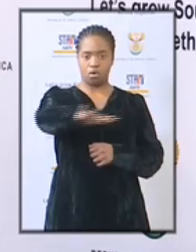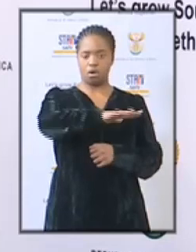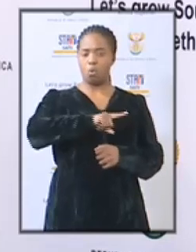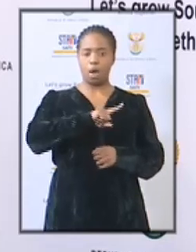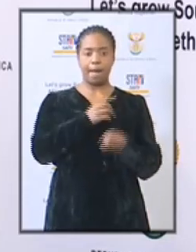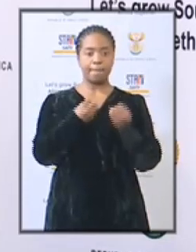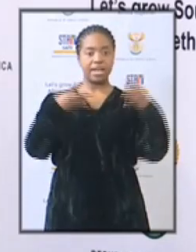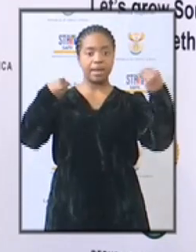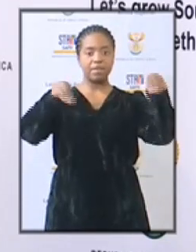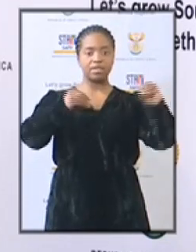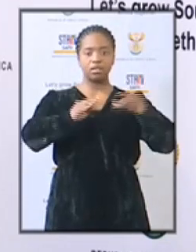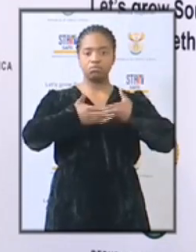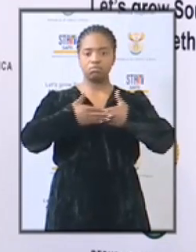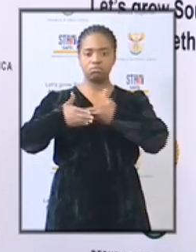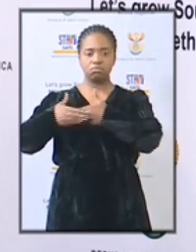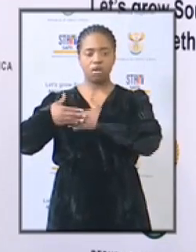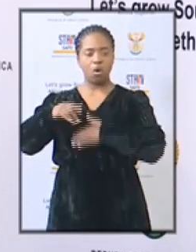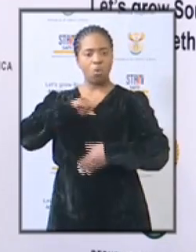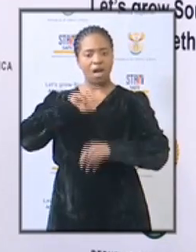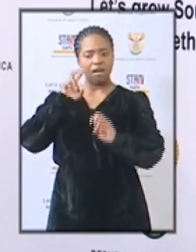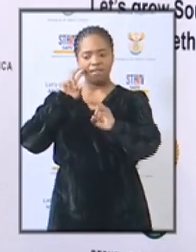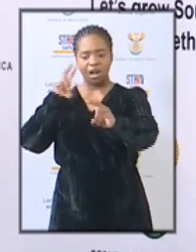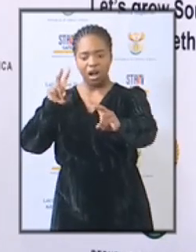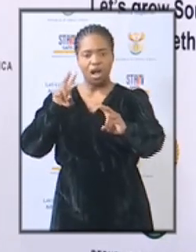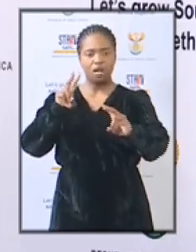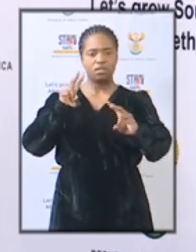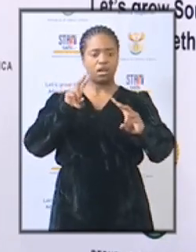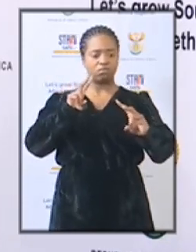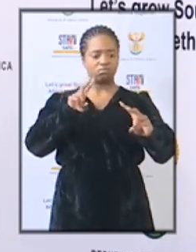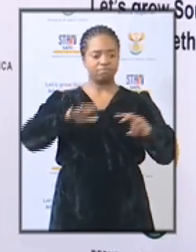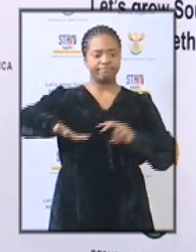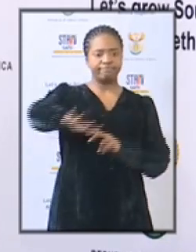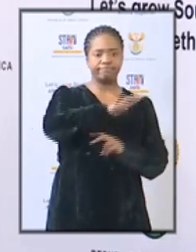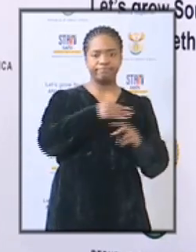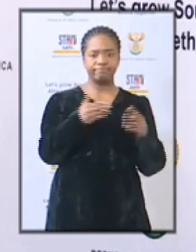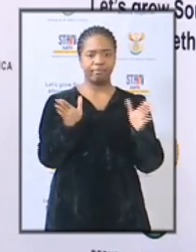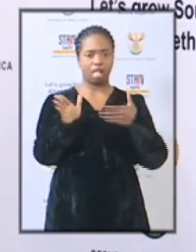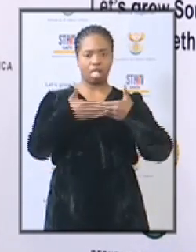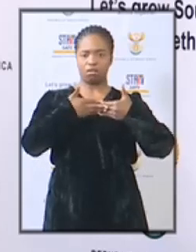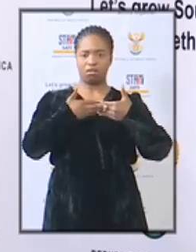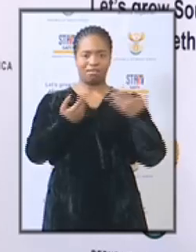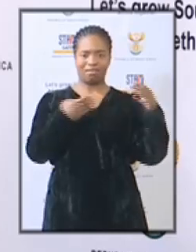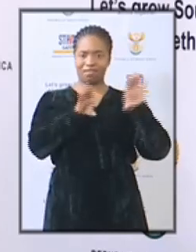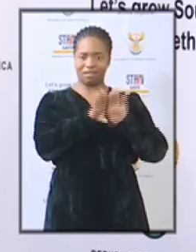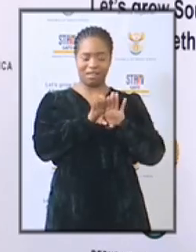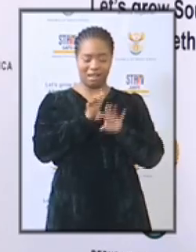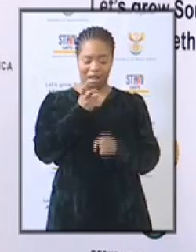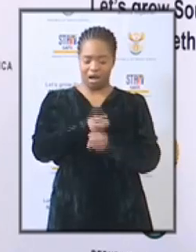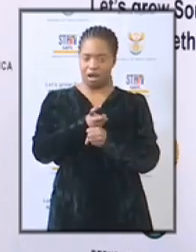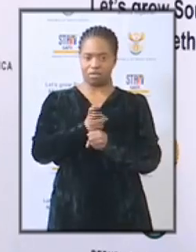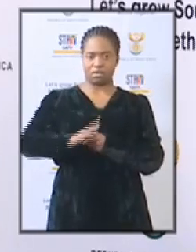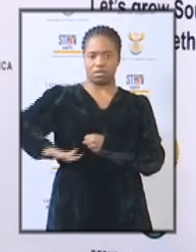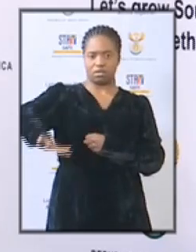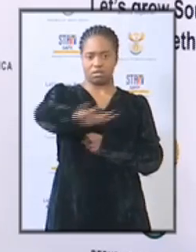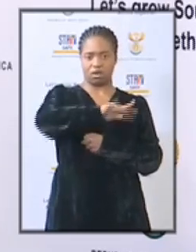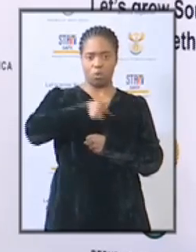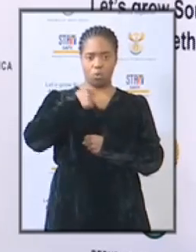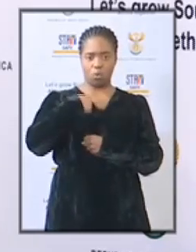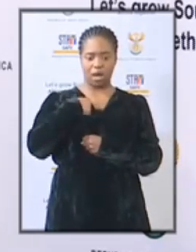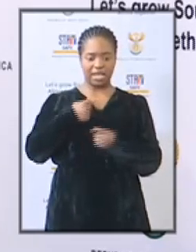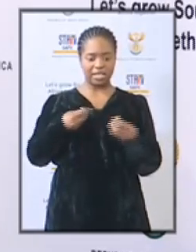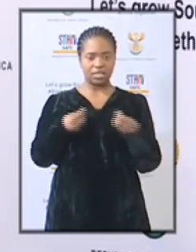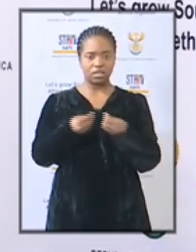many businesses not being able to keep their doors open or battling to survive as their revenue and